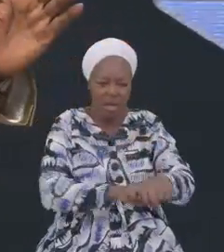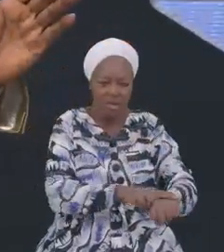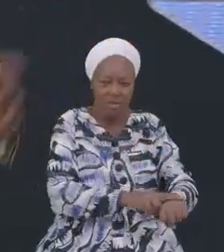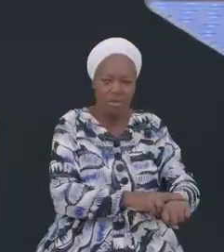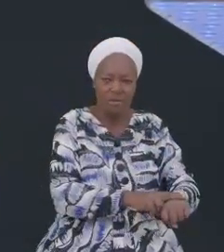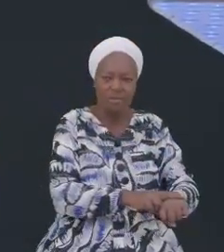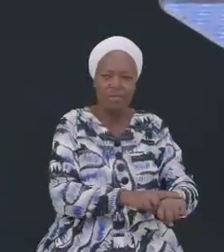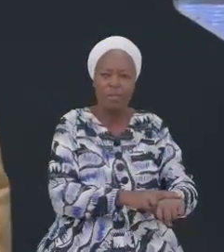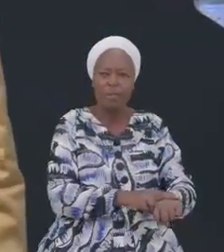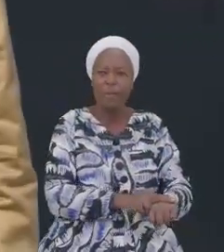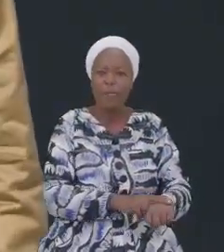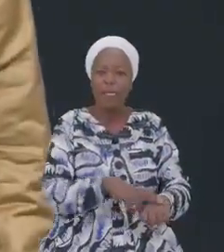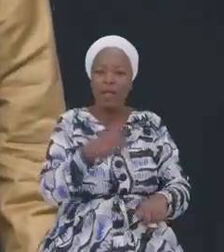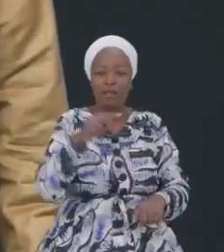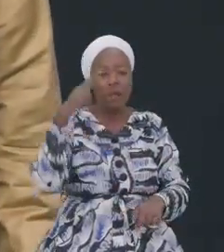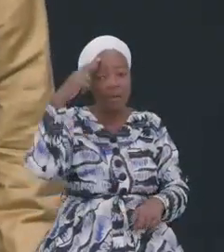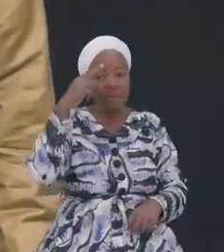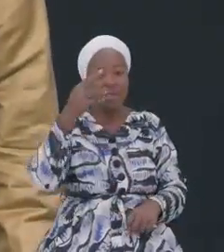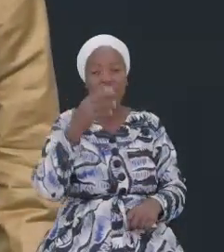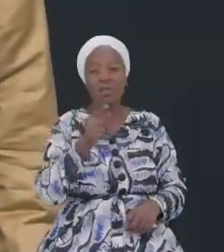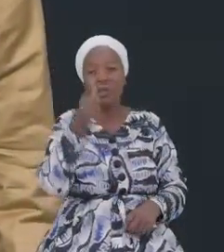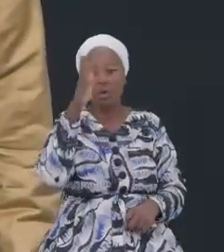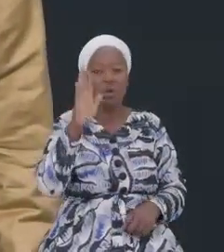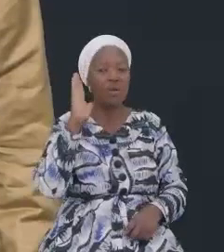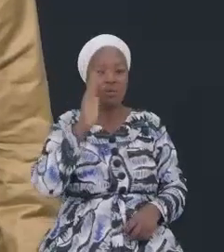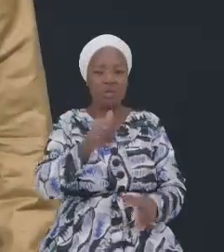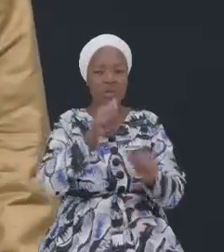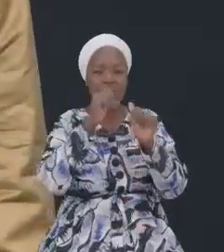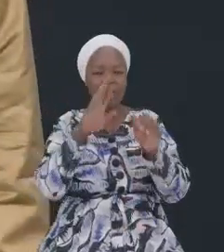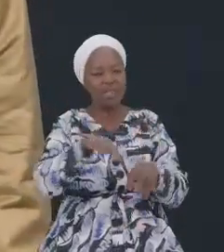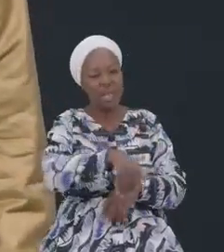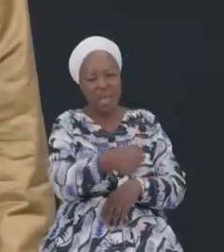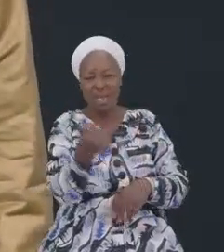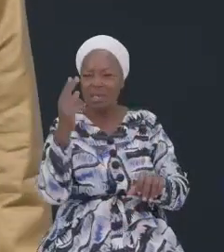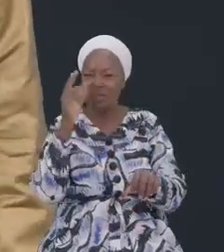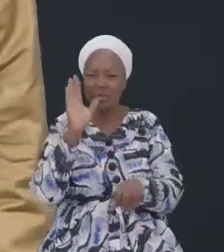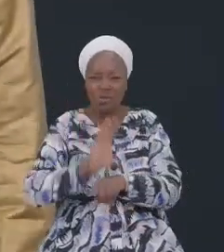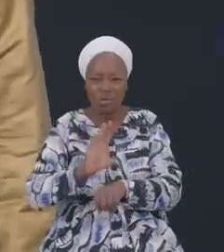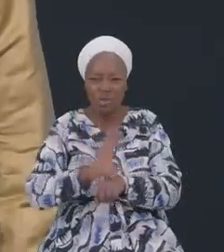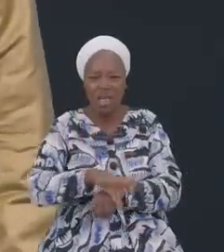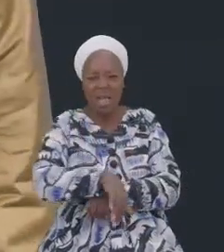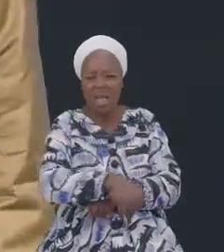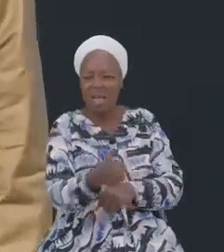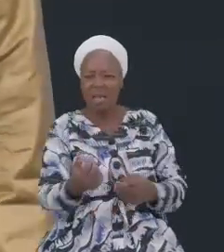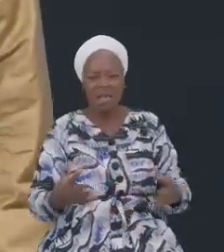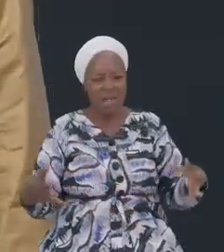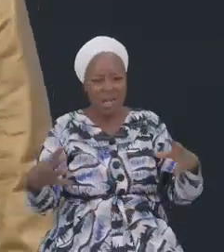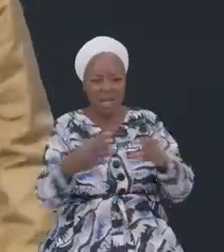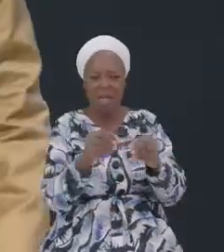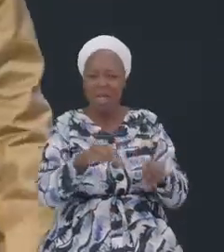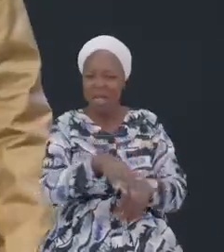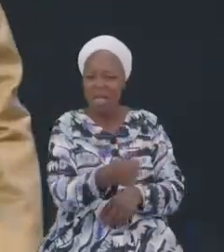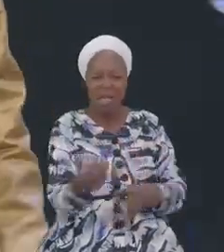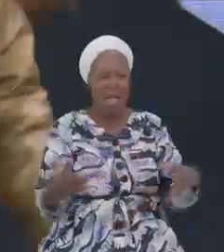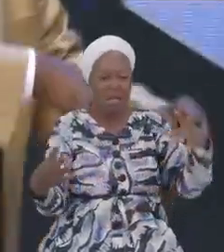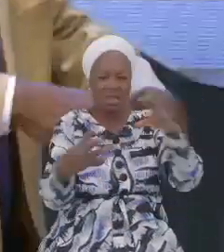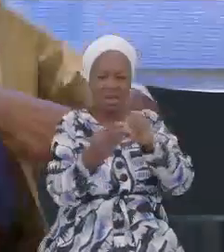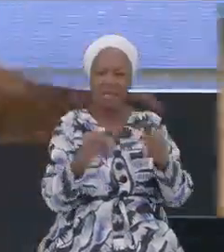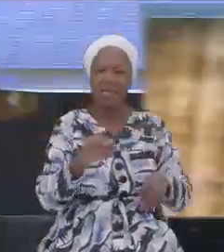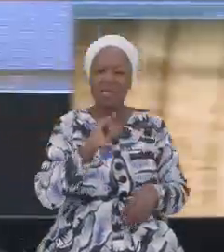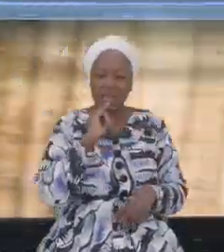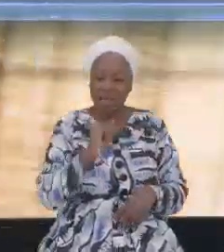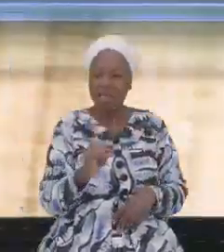nation, the reason God will bless any church, any gathering, any assembly